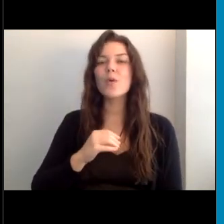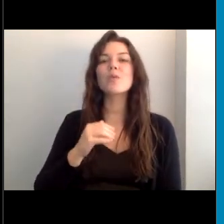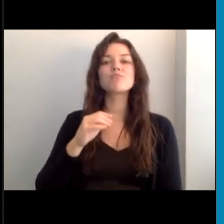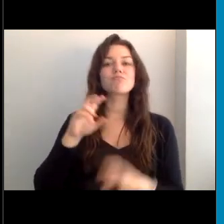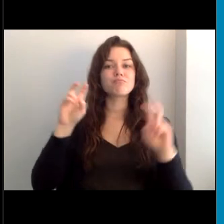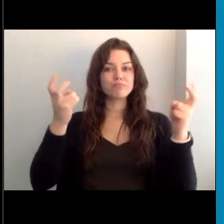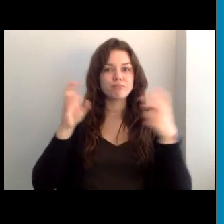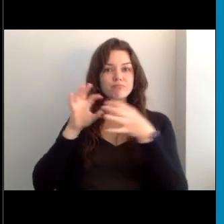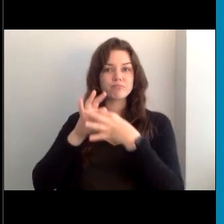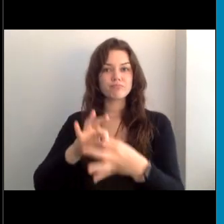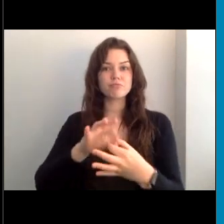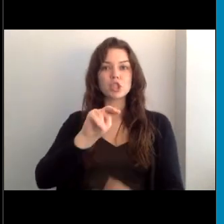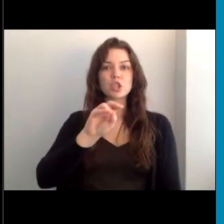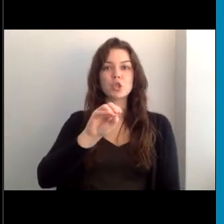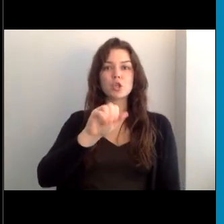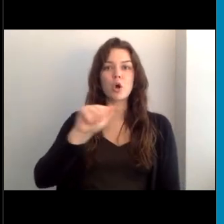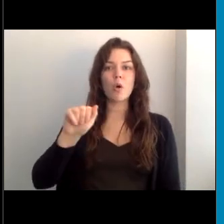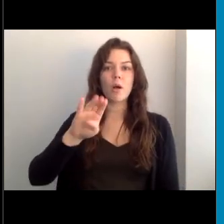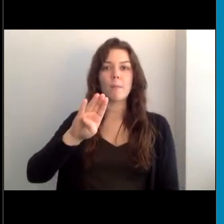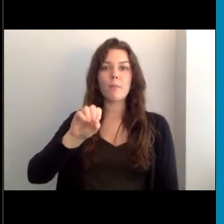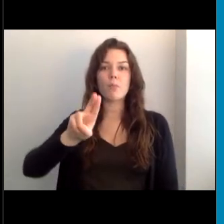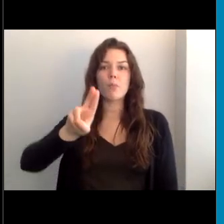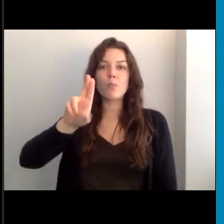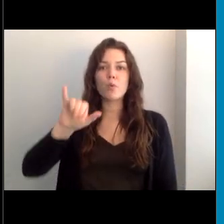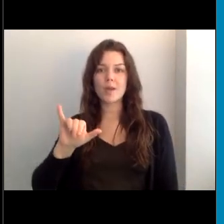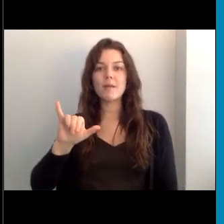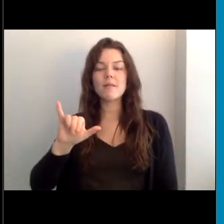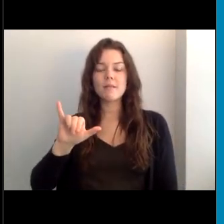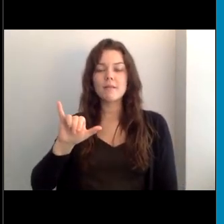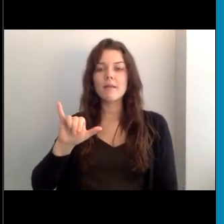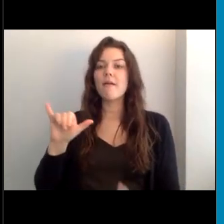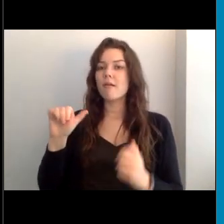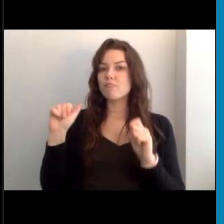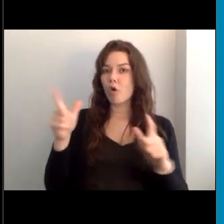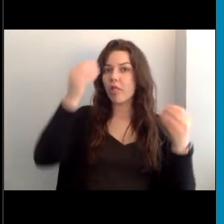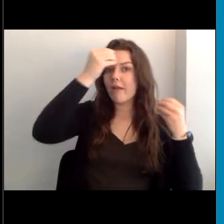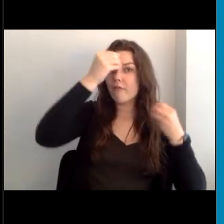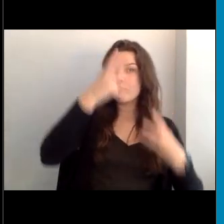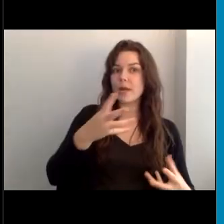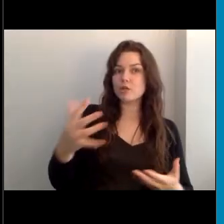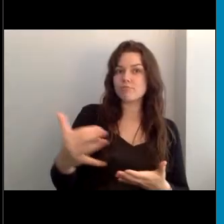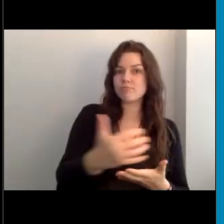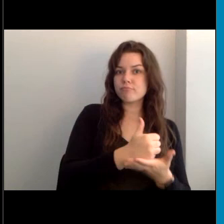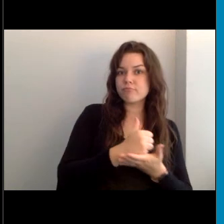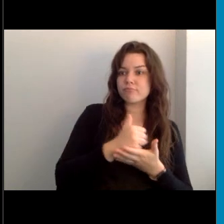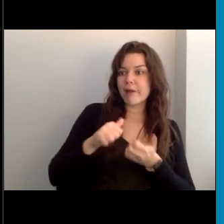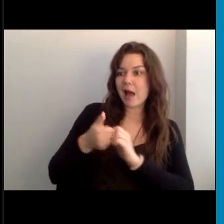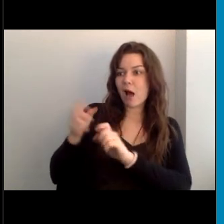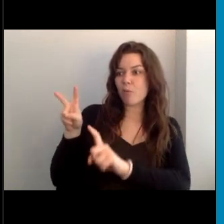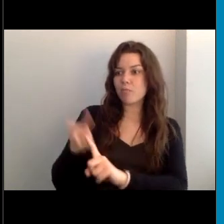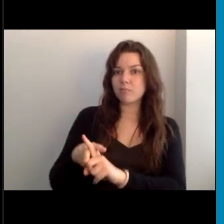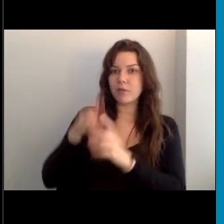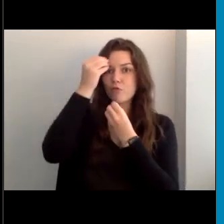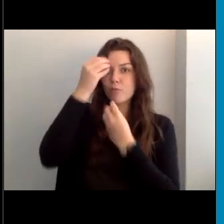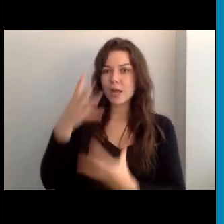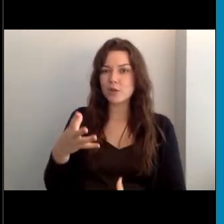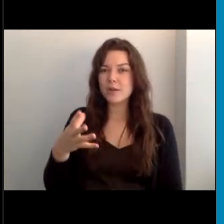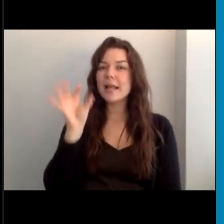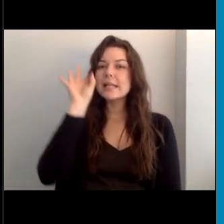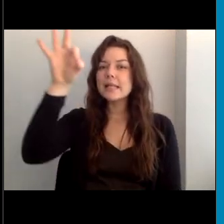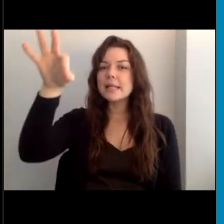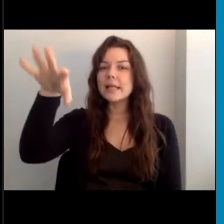NOAA buoys and all of the information that they gather and how we use that information. Well, I'll give you a hint. This